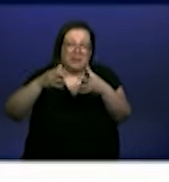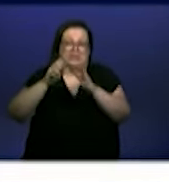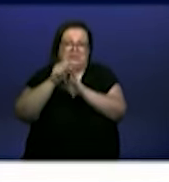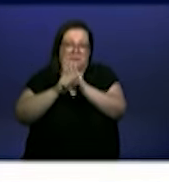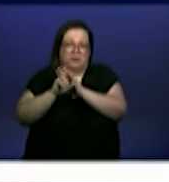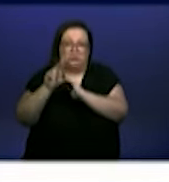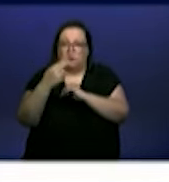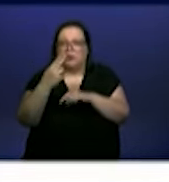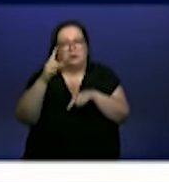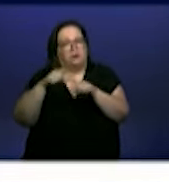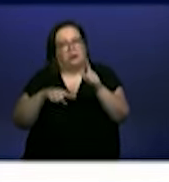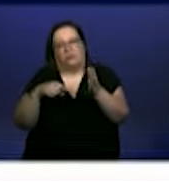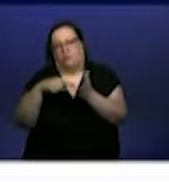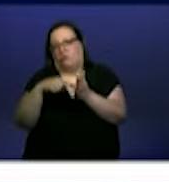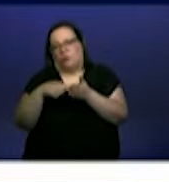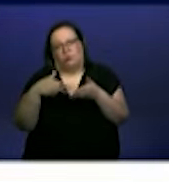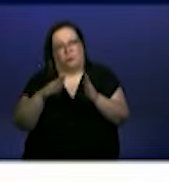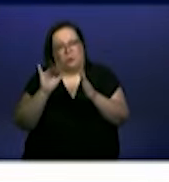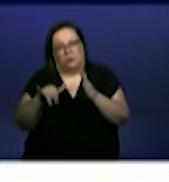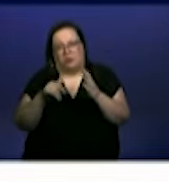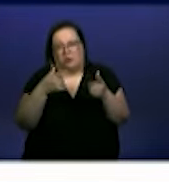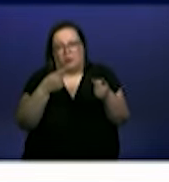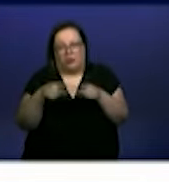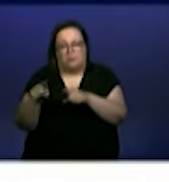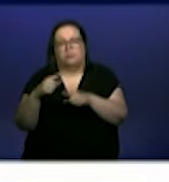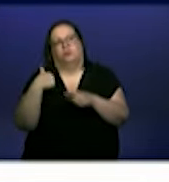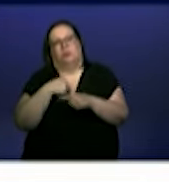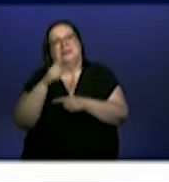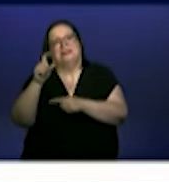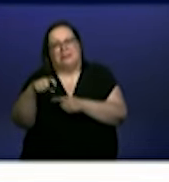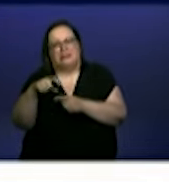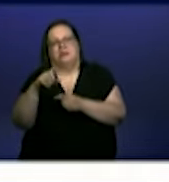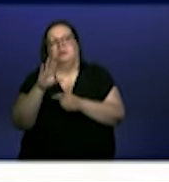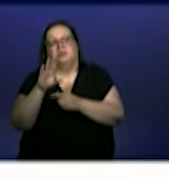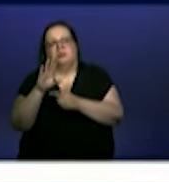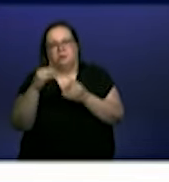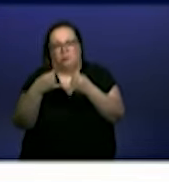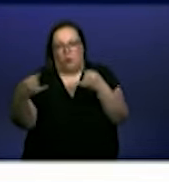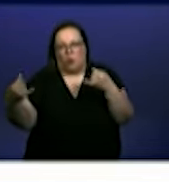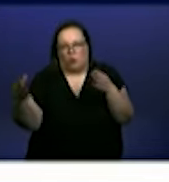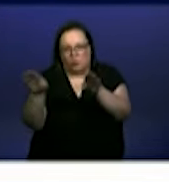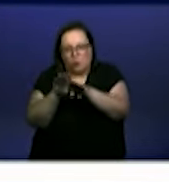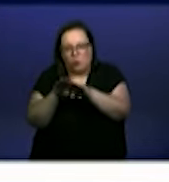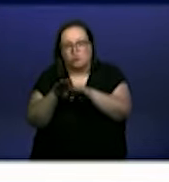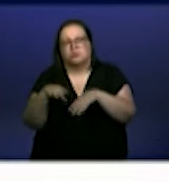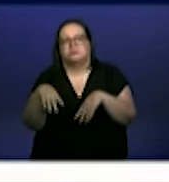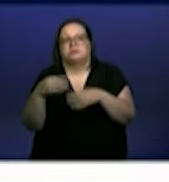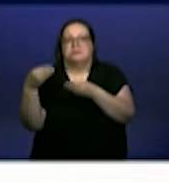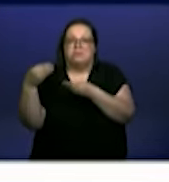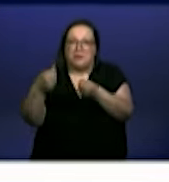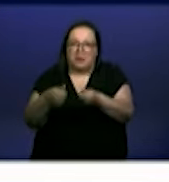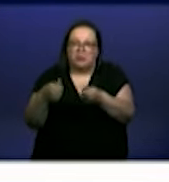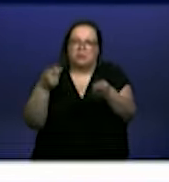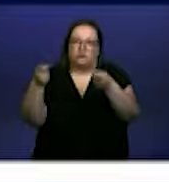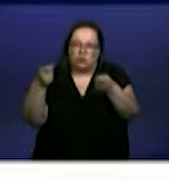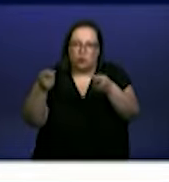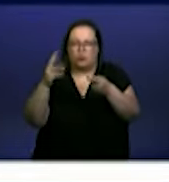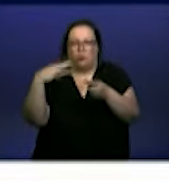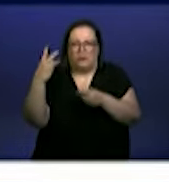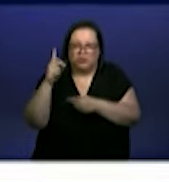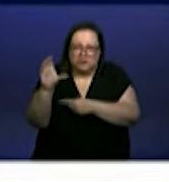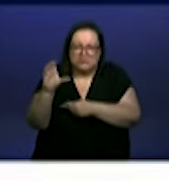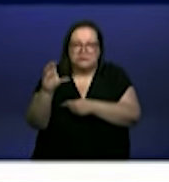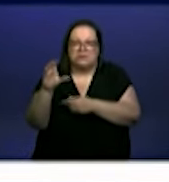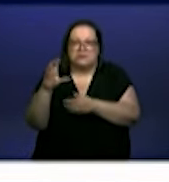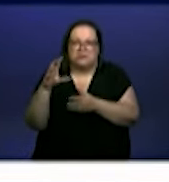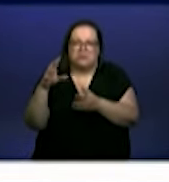cannot afford to let that happen. We need to close the border. We need to make sure we get spending under control in Washington, D.C. And we